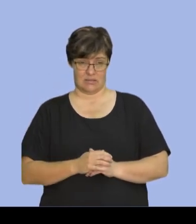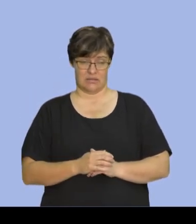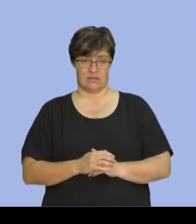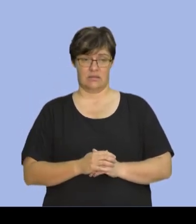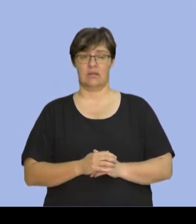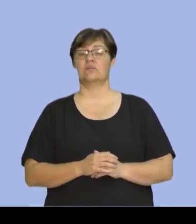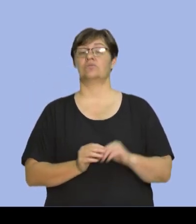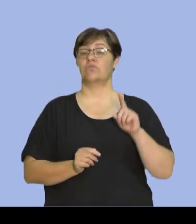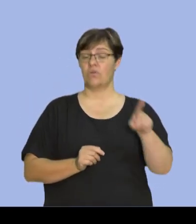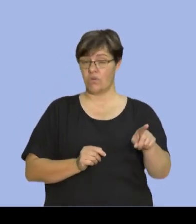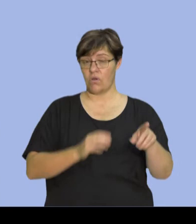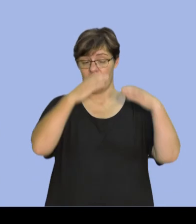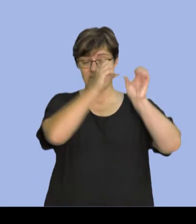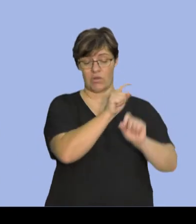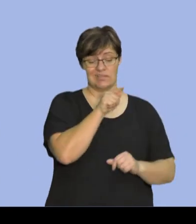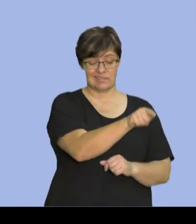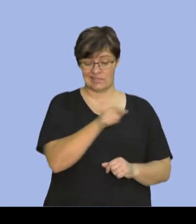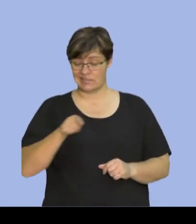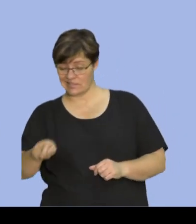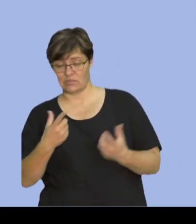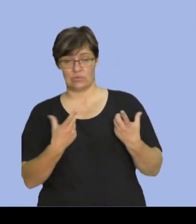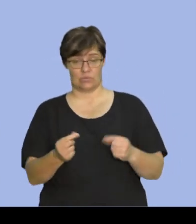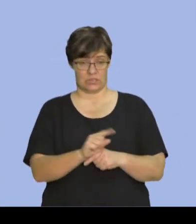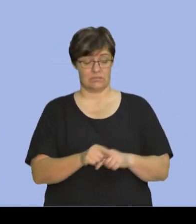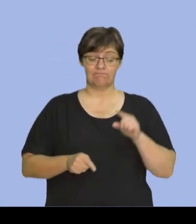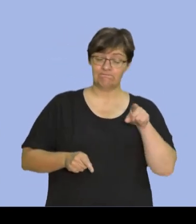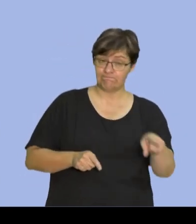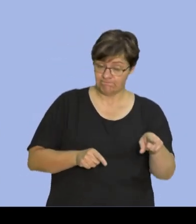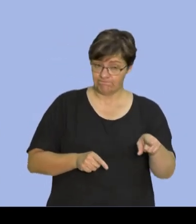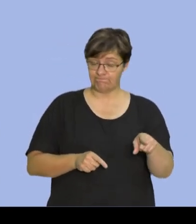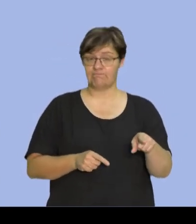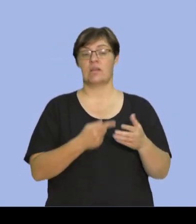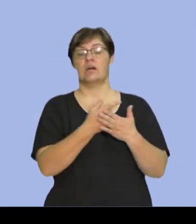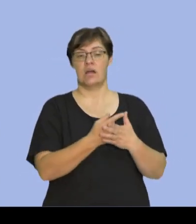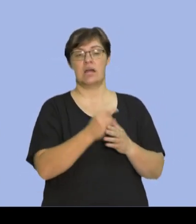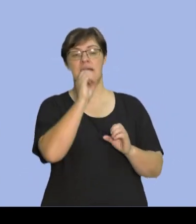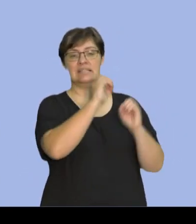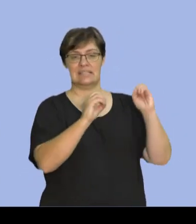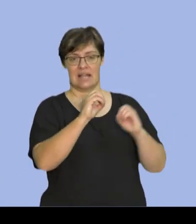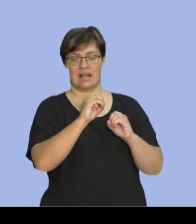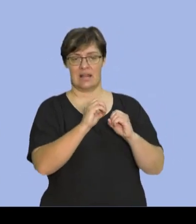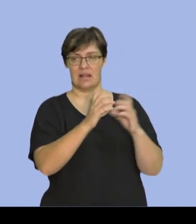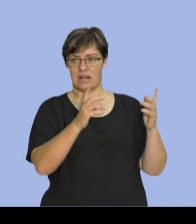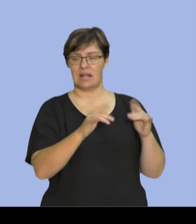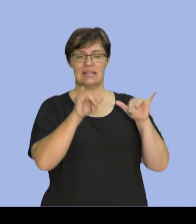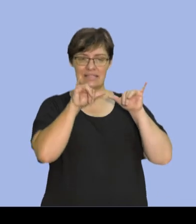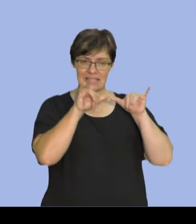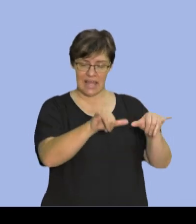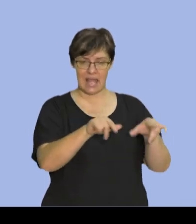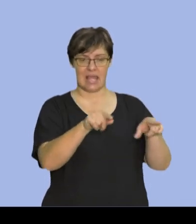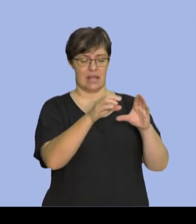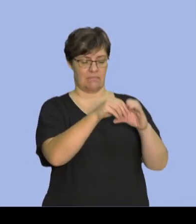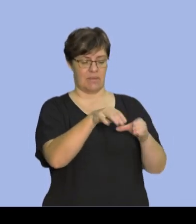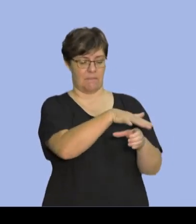If we now focus on what each of these mean. So a benign tumor is a cell mass that stays at one